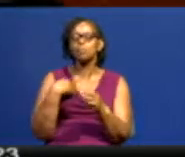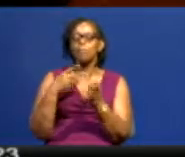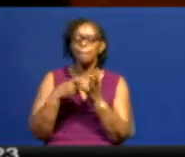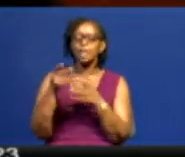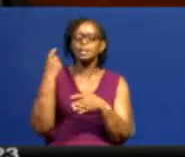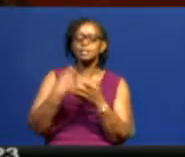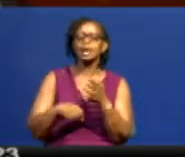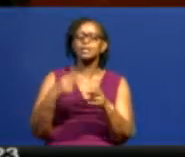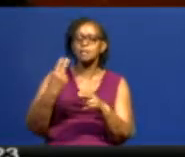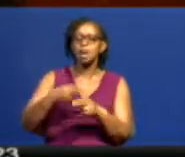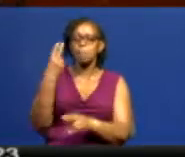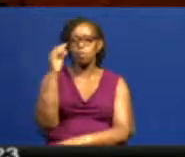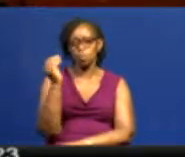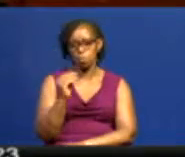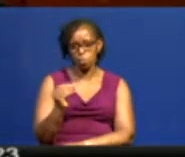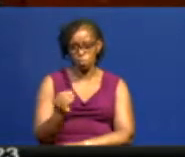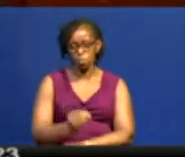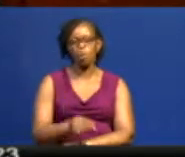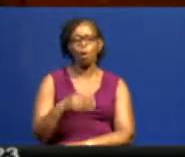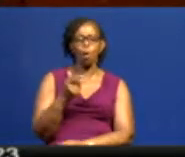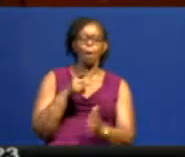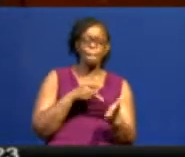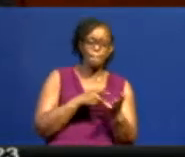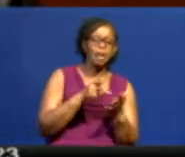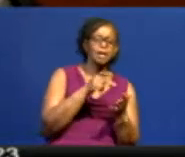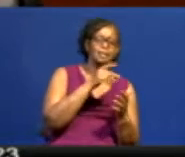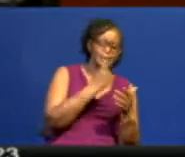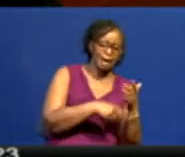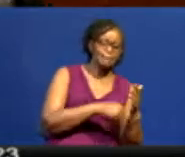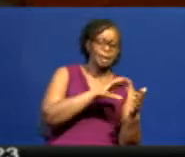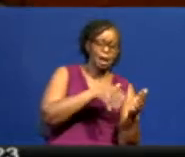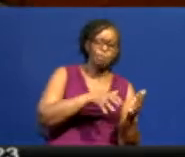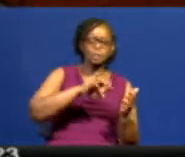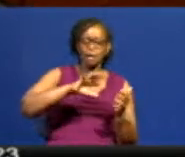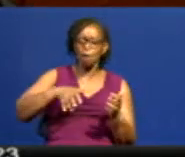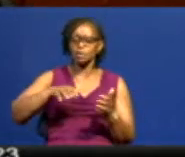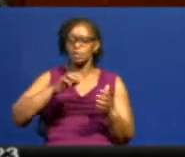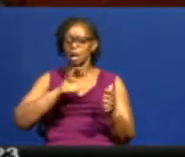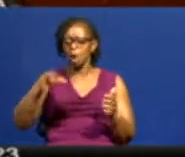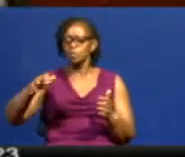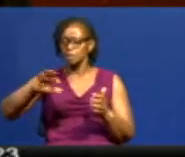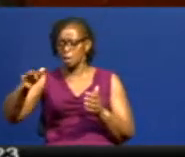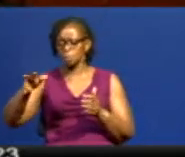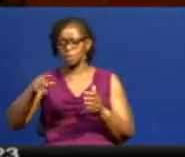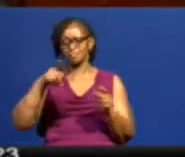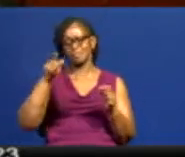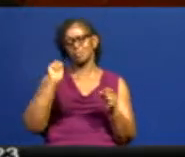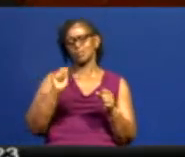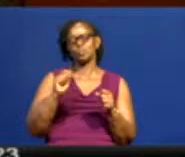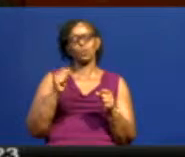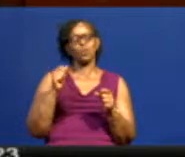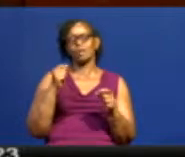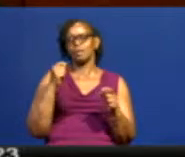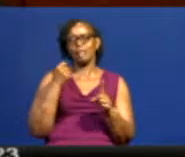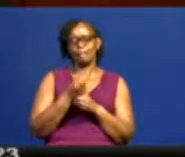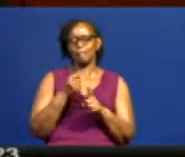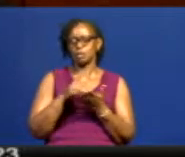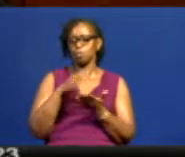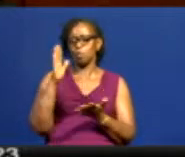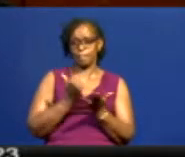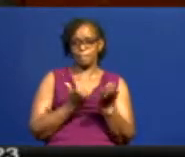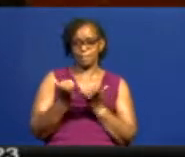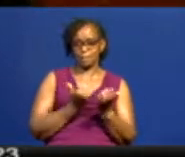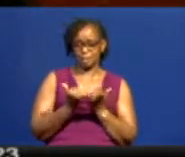and trans-county taxation, which ultimately will be able to injure our investors in this country and